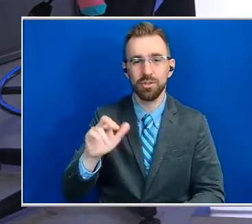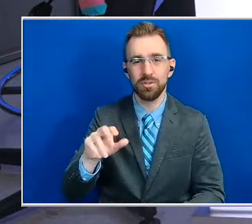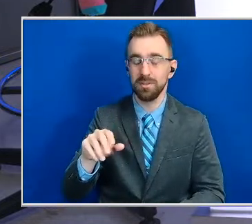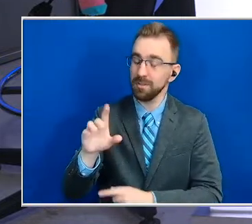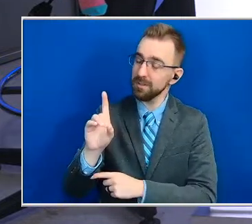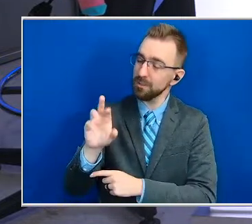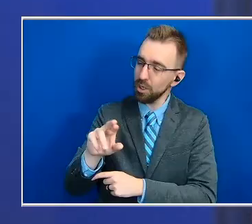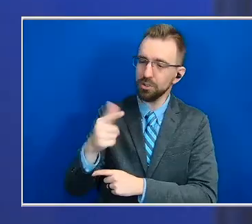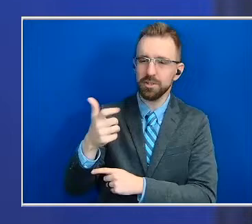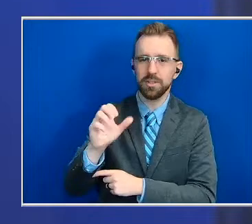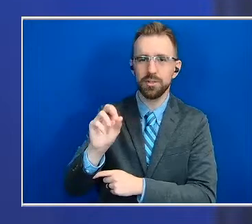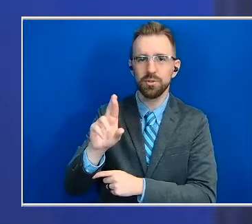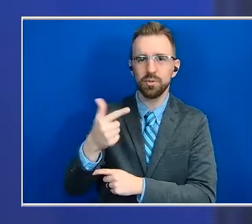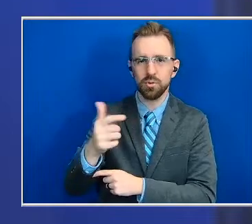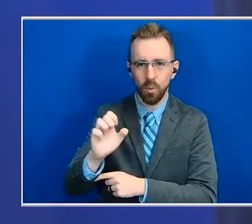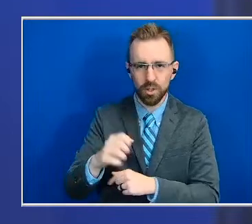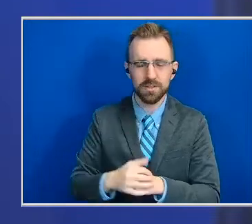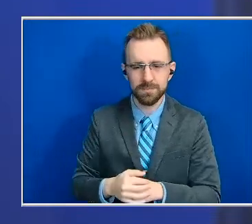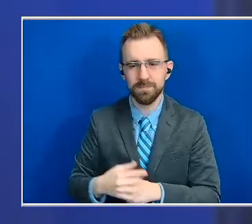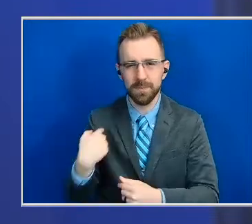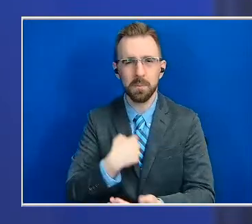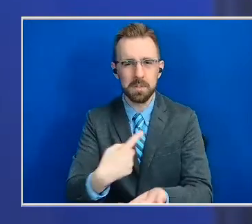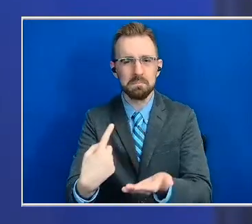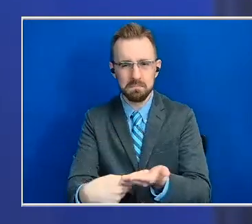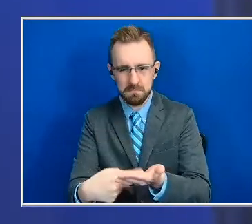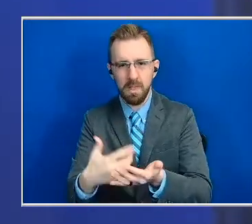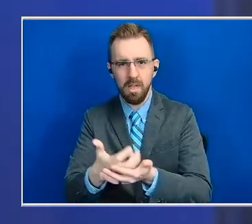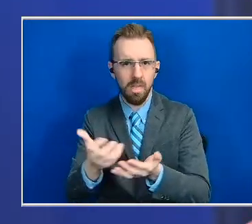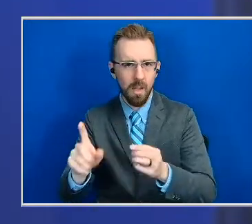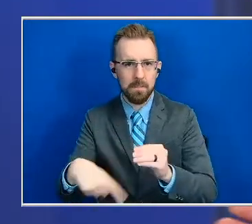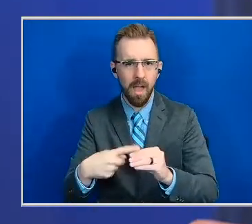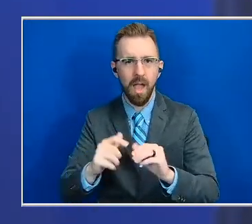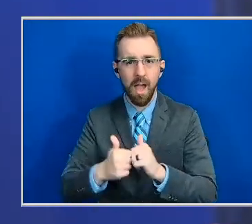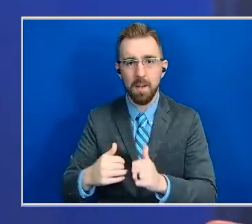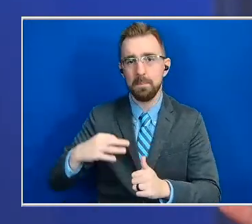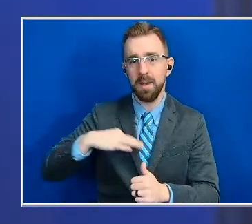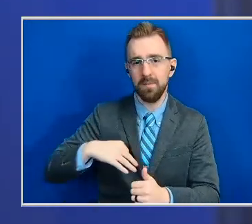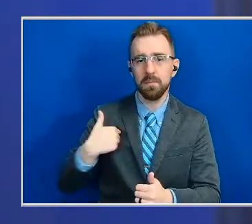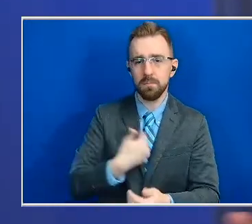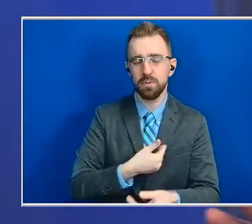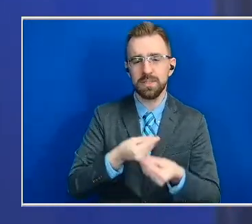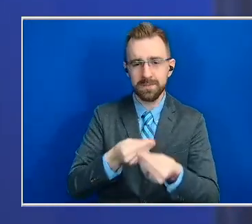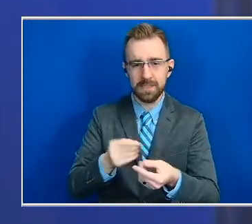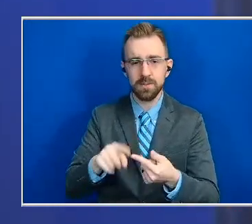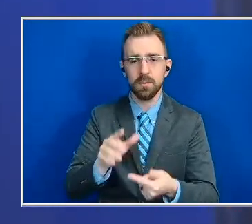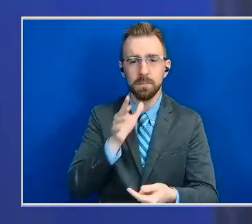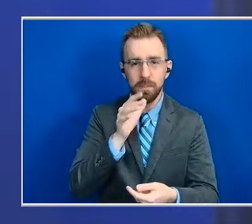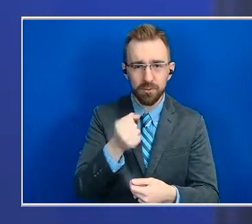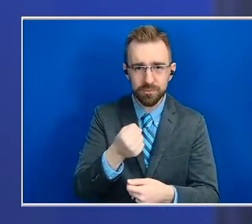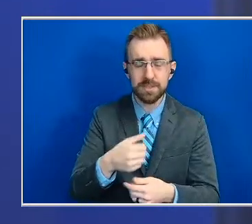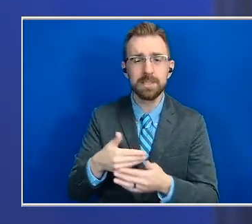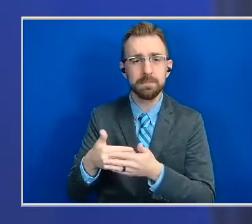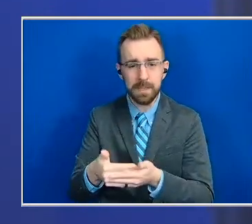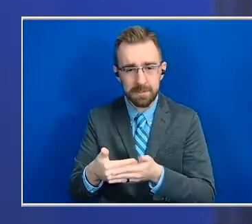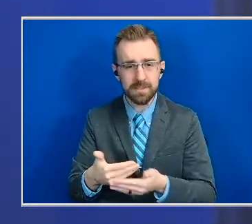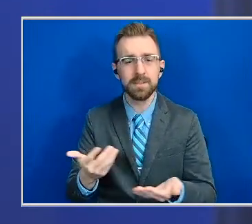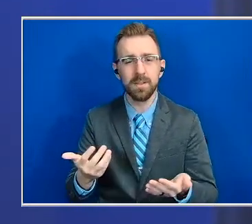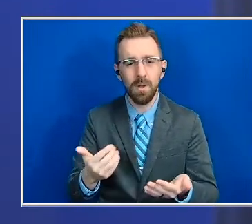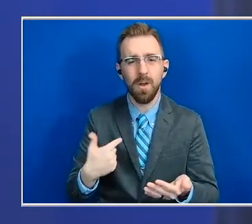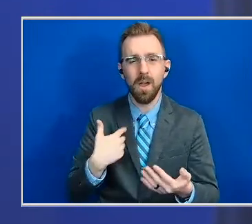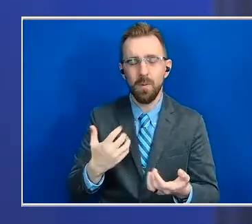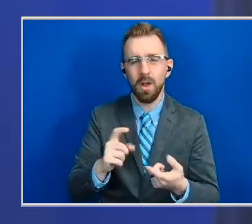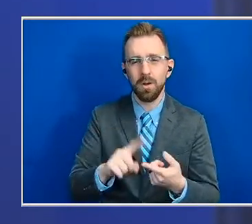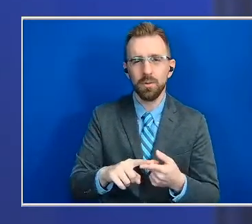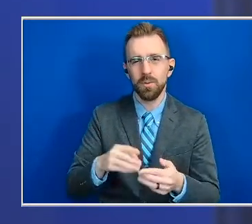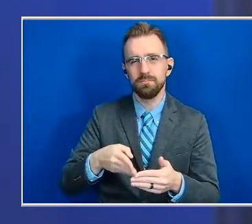you know, we talked a lot about how beneficial breastfeeding is to mother and baby. So I just want to conclude with some thoughts